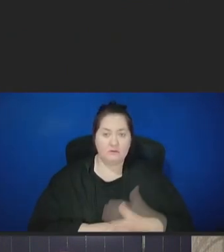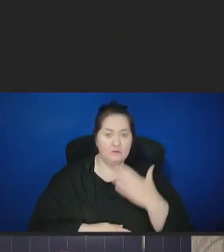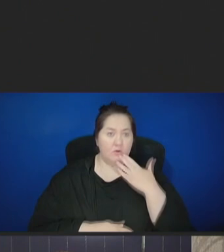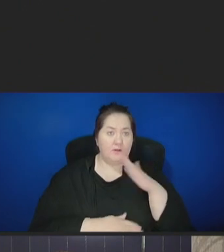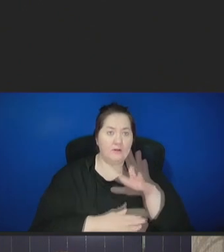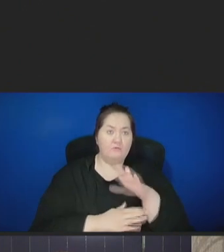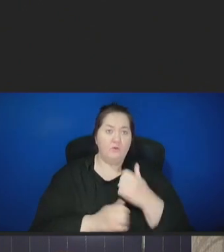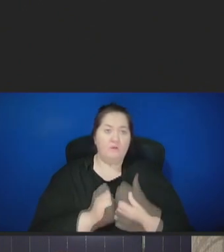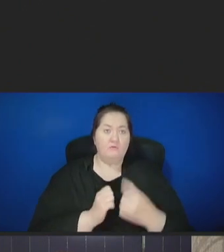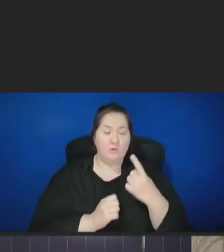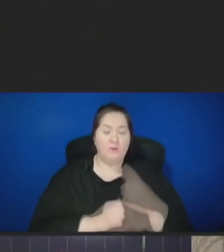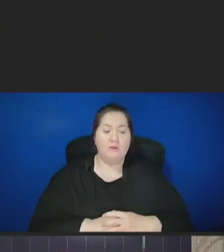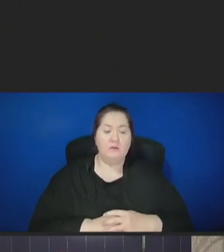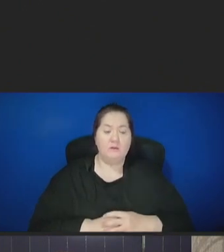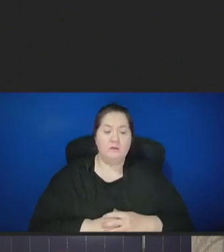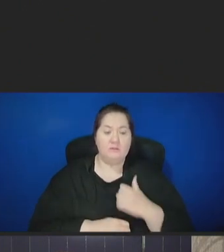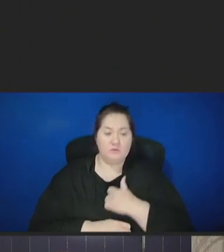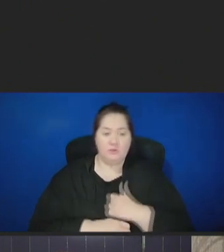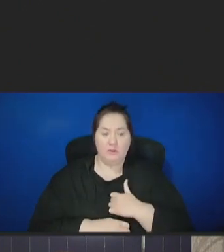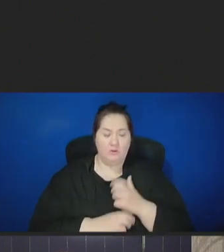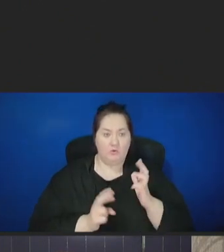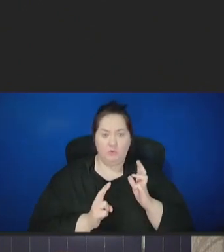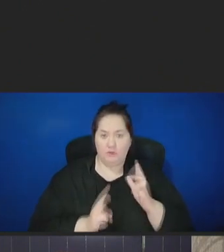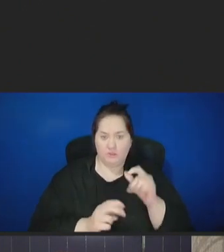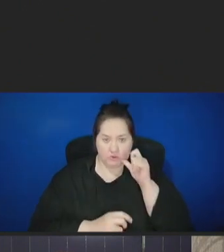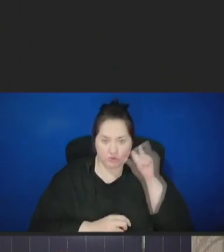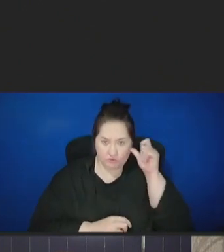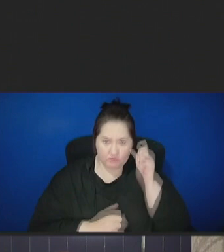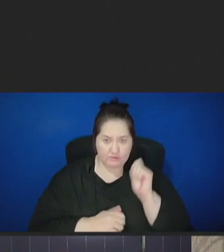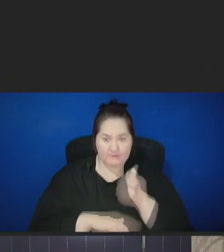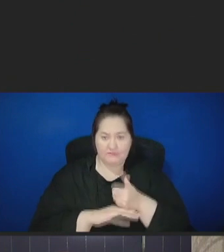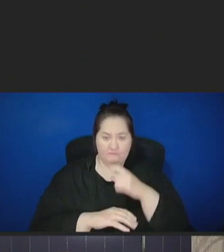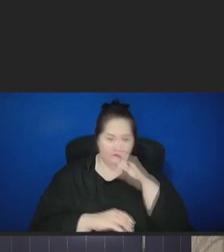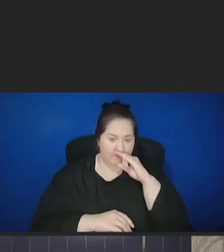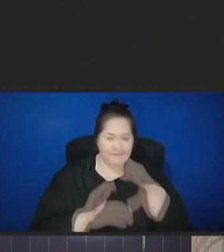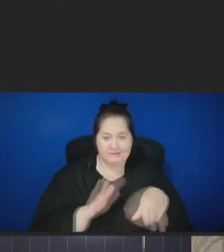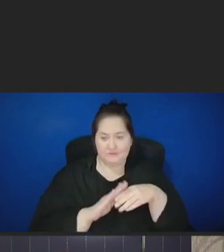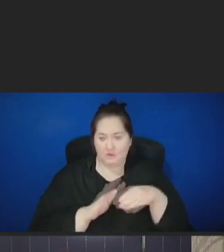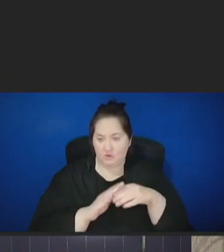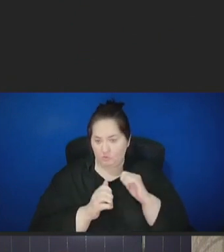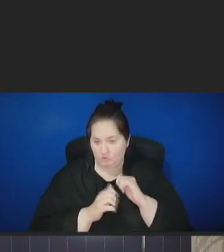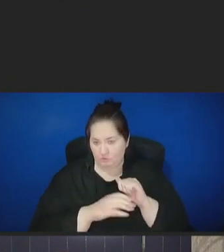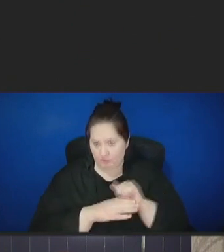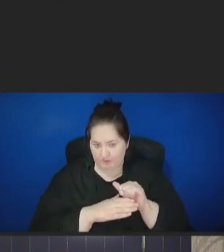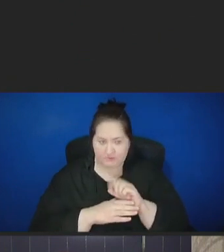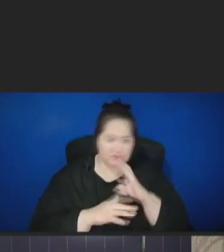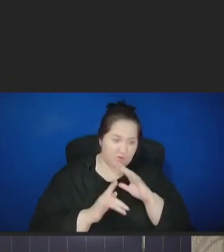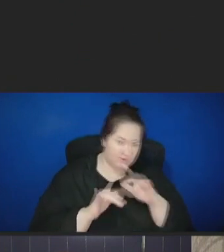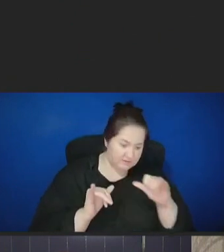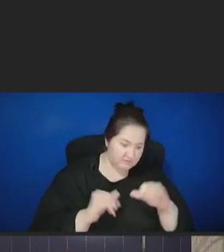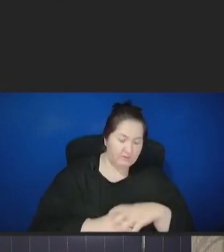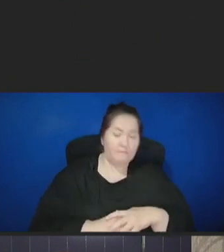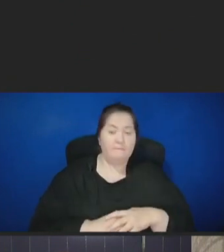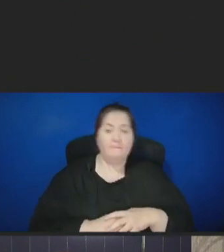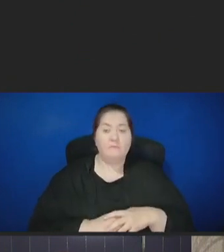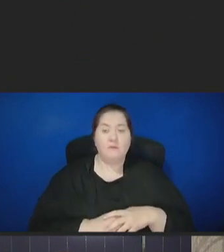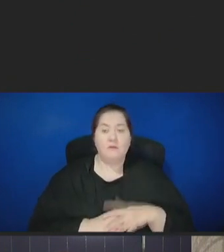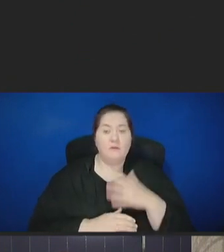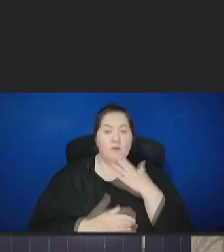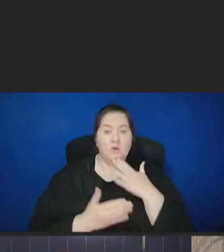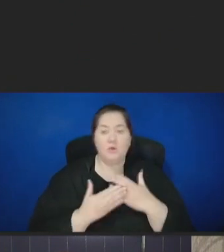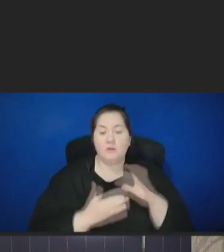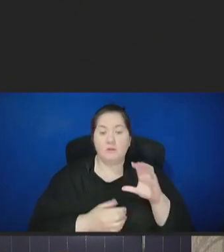afternoon, everyone. Sorry, I was a little rushed yesterday. I was trying to set up for a kid's soccer practice while trying to talk at the same time. Not a good